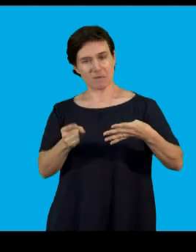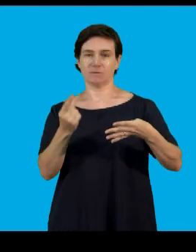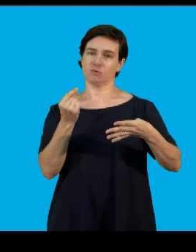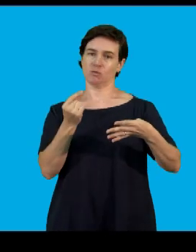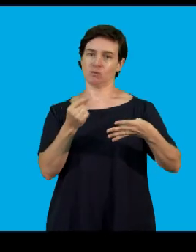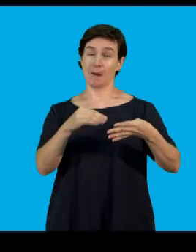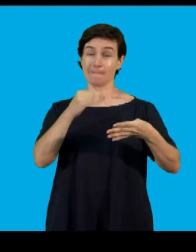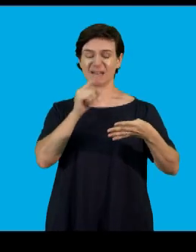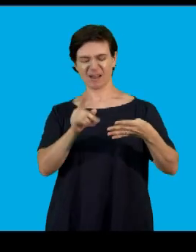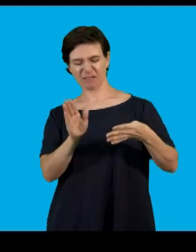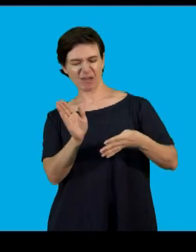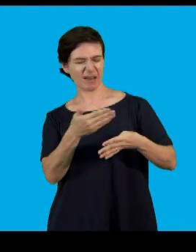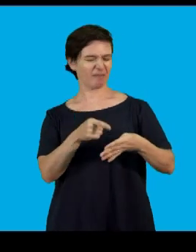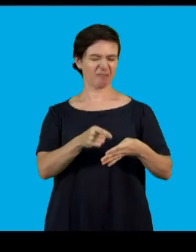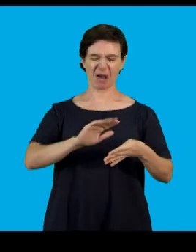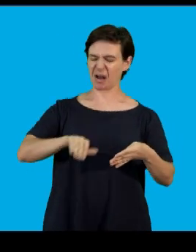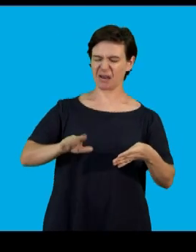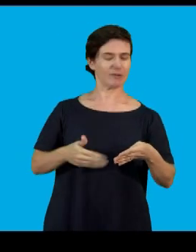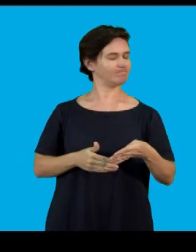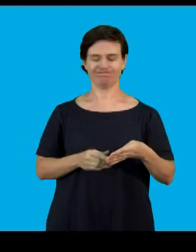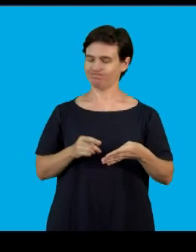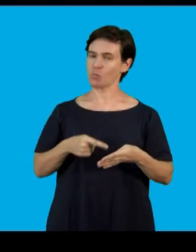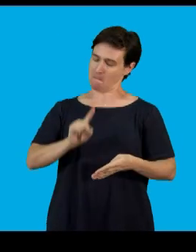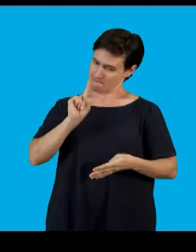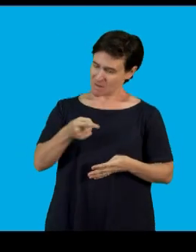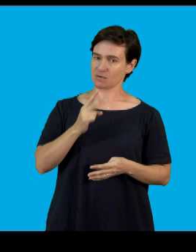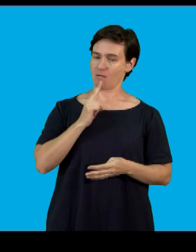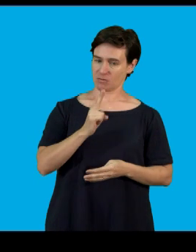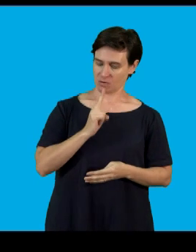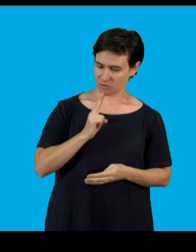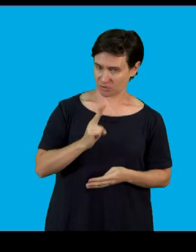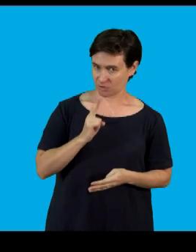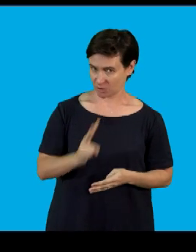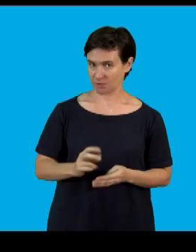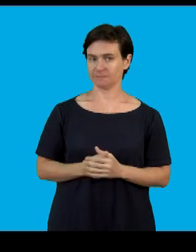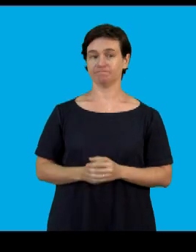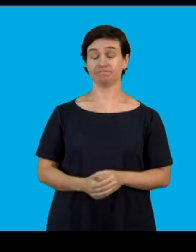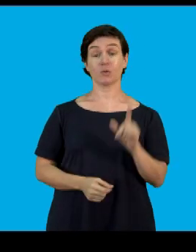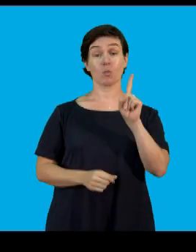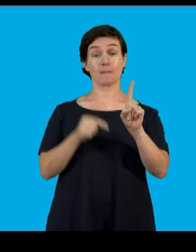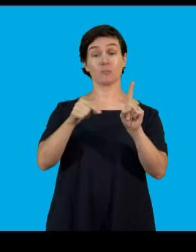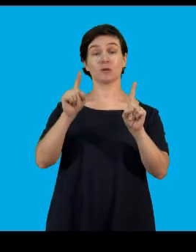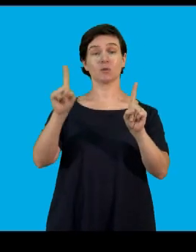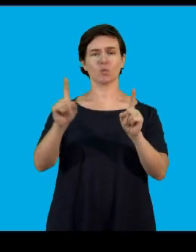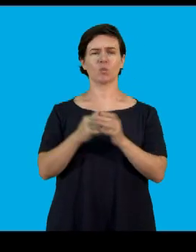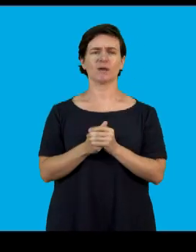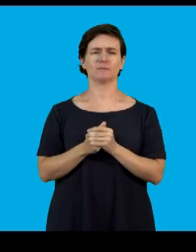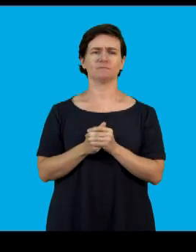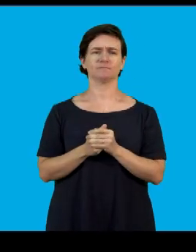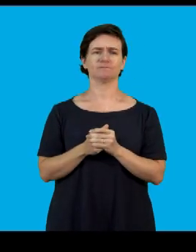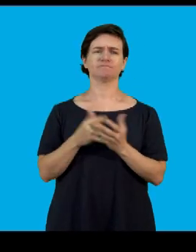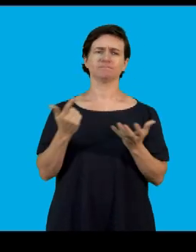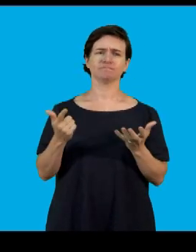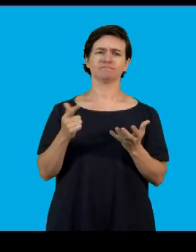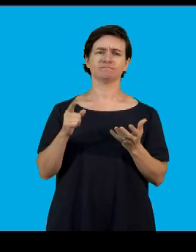It means answer everything. You answer everything. Everyone has to answer it here. So 1.1 says various options